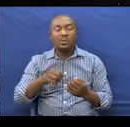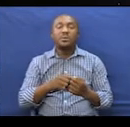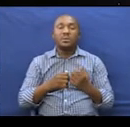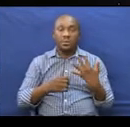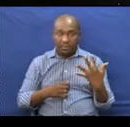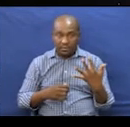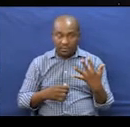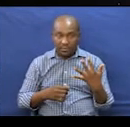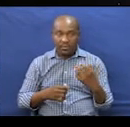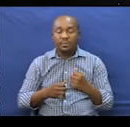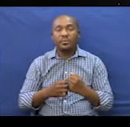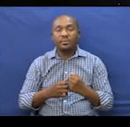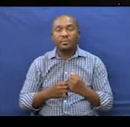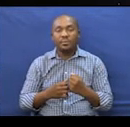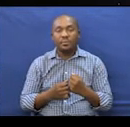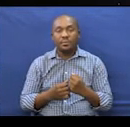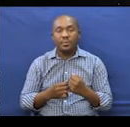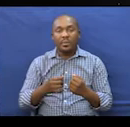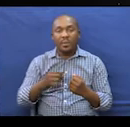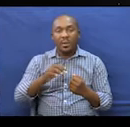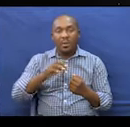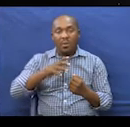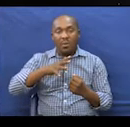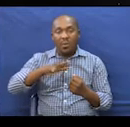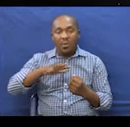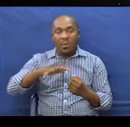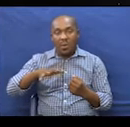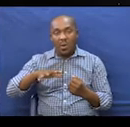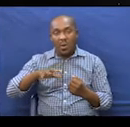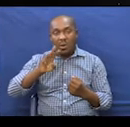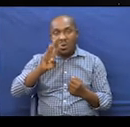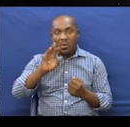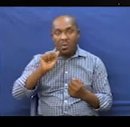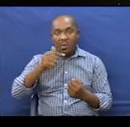And the last one is called water. My dear student,